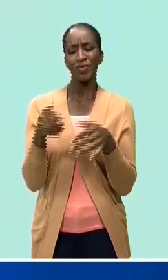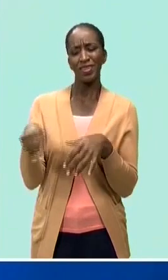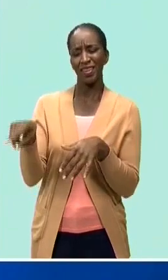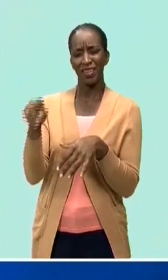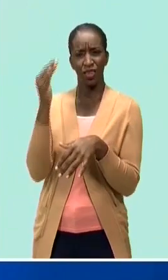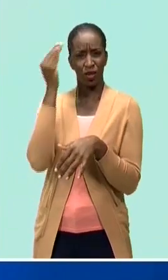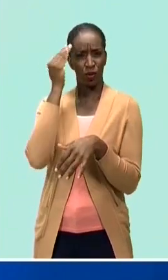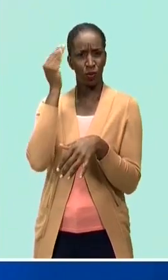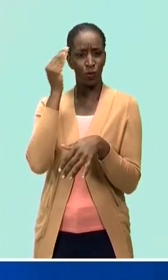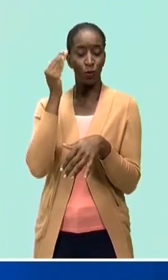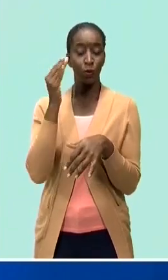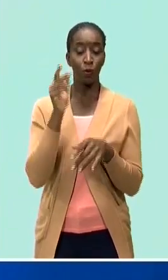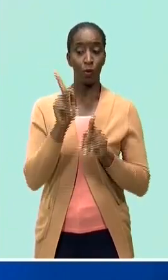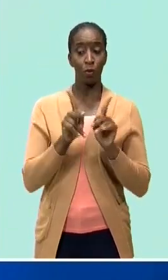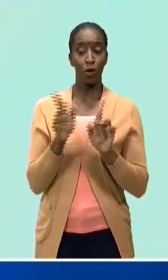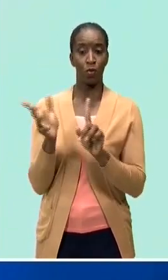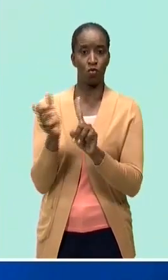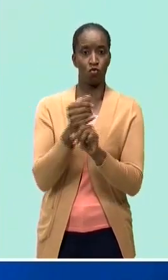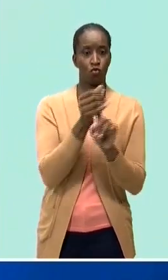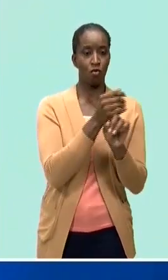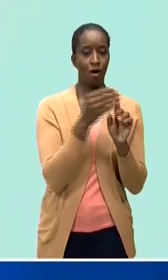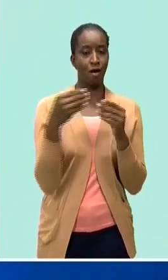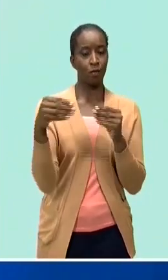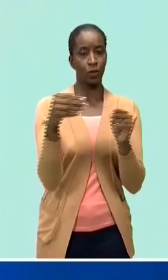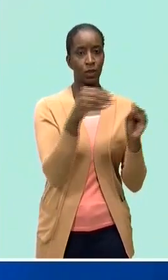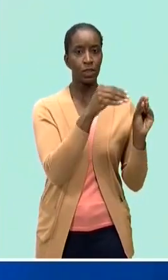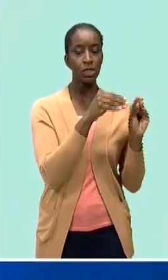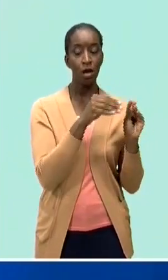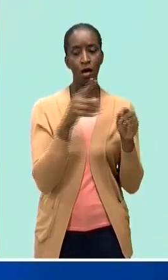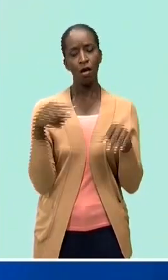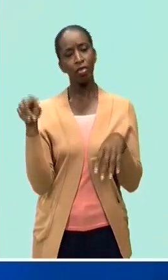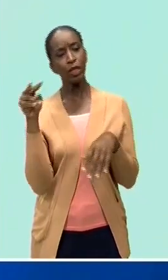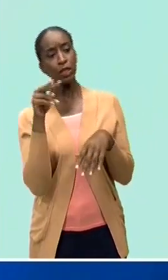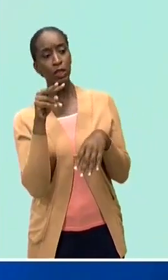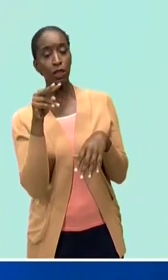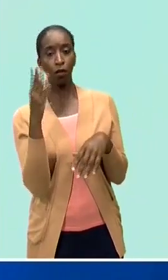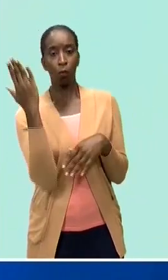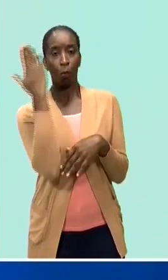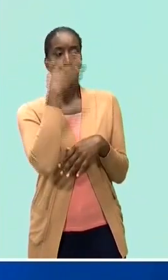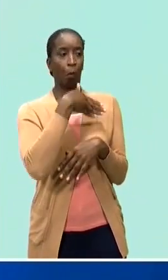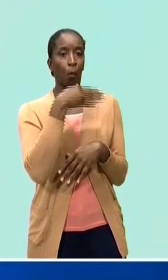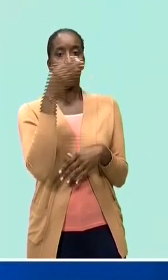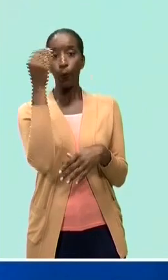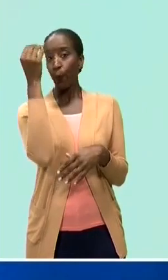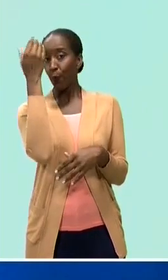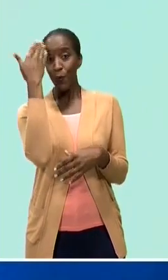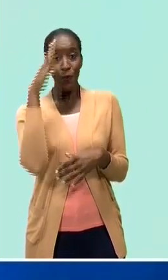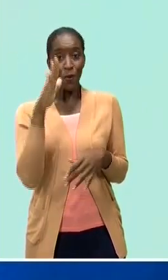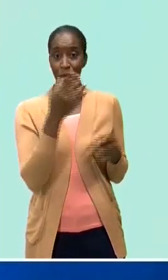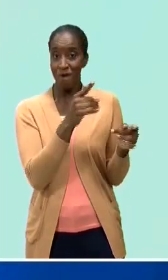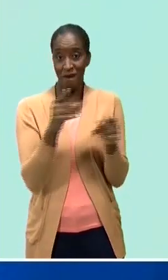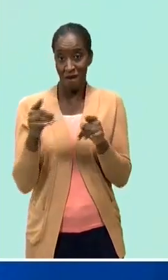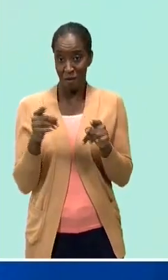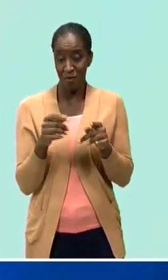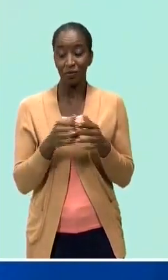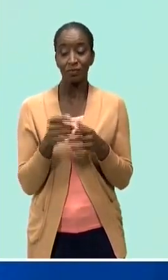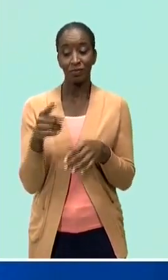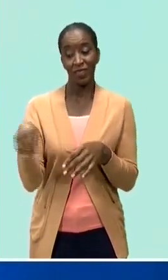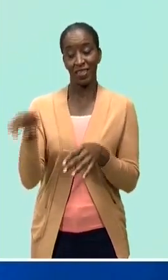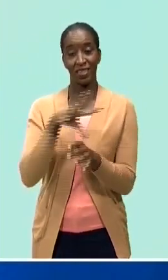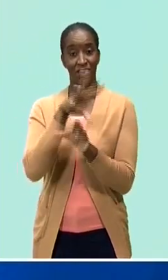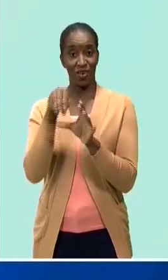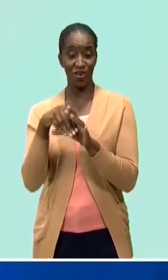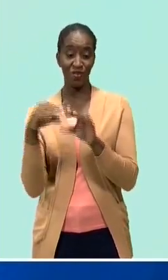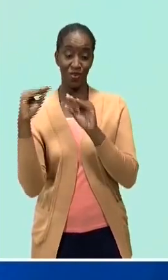in full view yet go undetected. He said it is necessary that those in the education system must